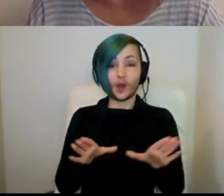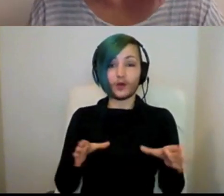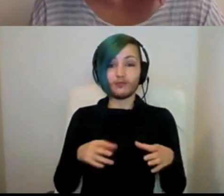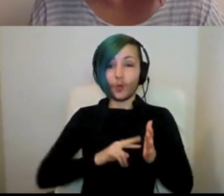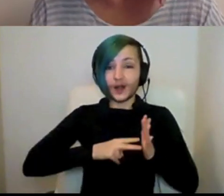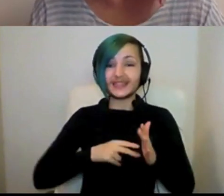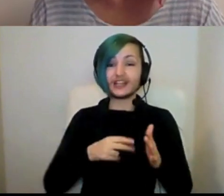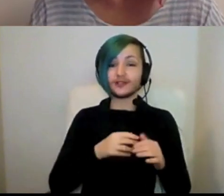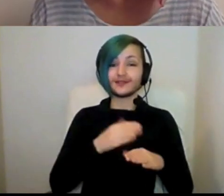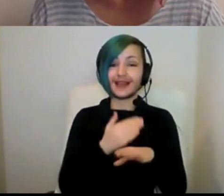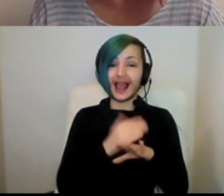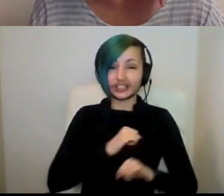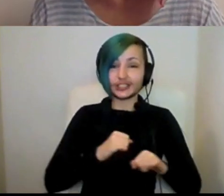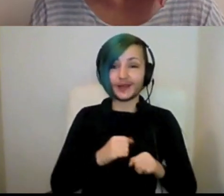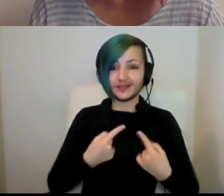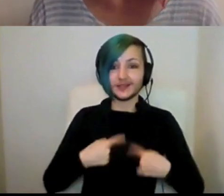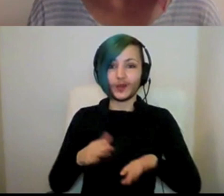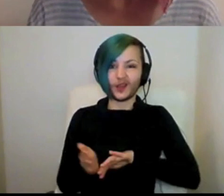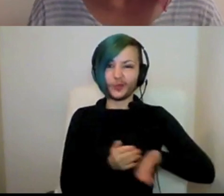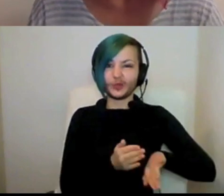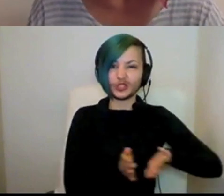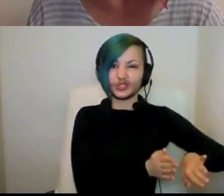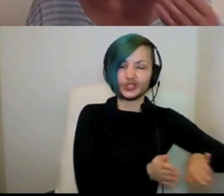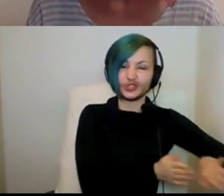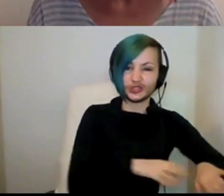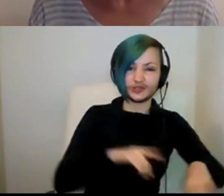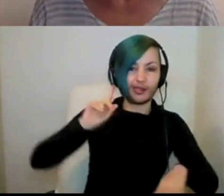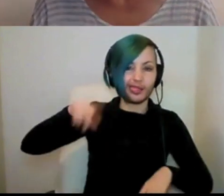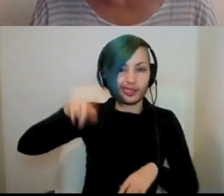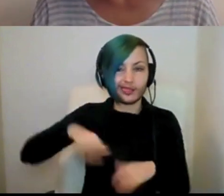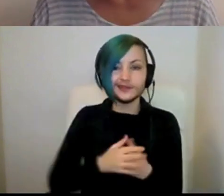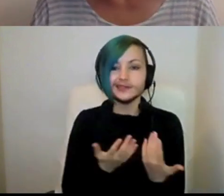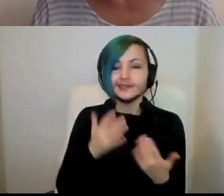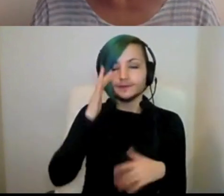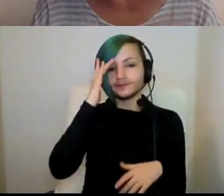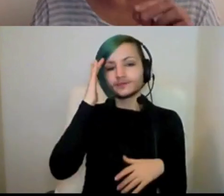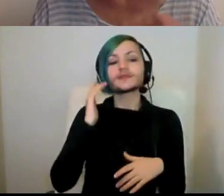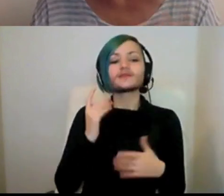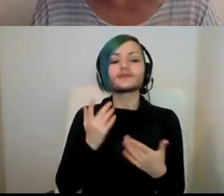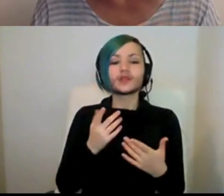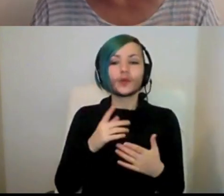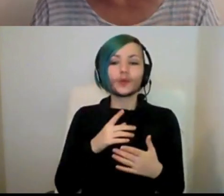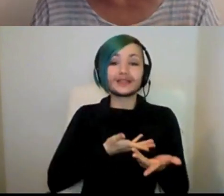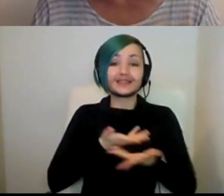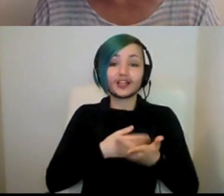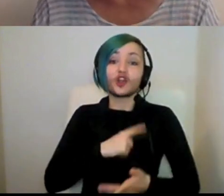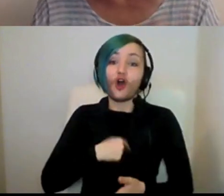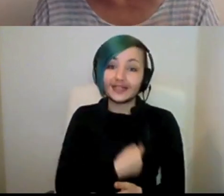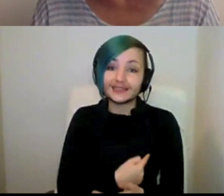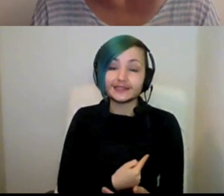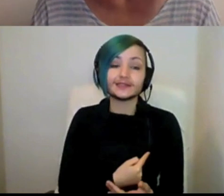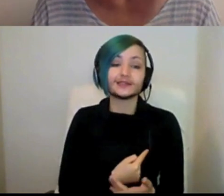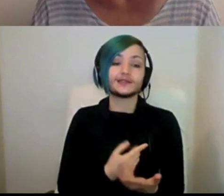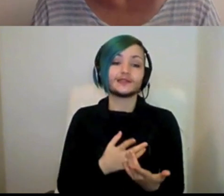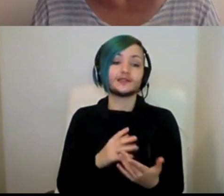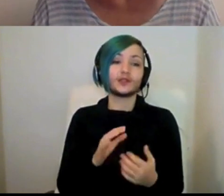it is really interesting how, sort of talking about kind of honest discussions, the 1 or 2 people that we've had properly